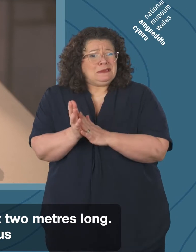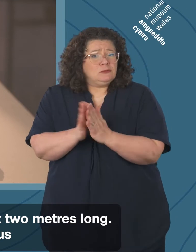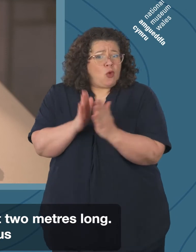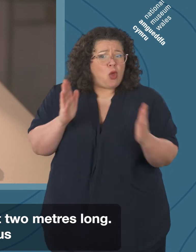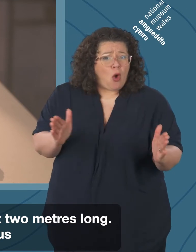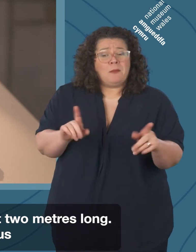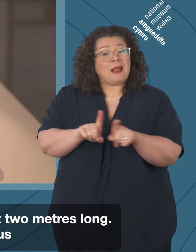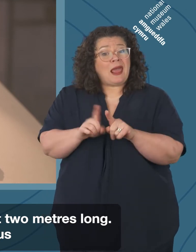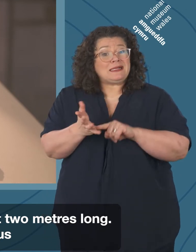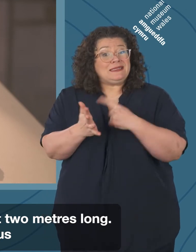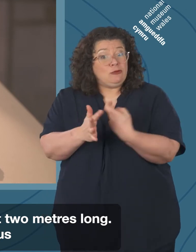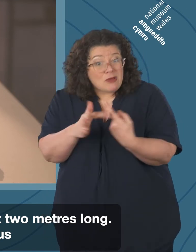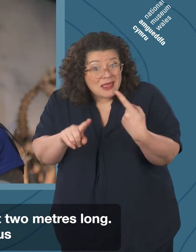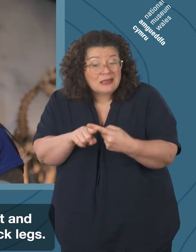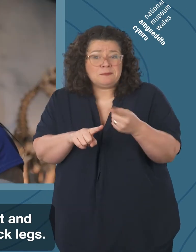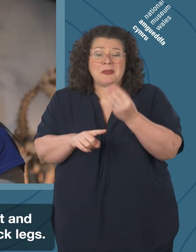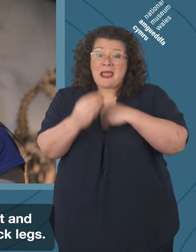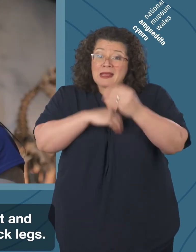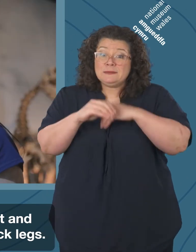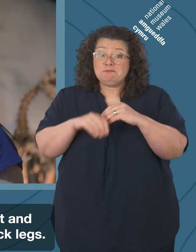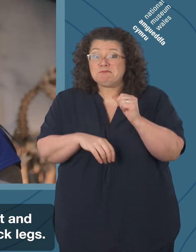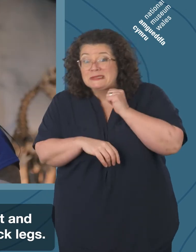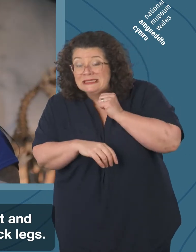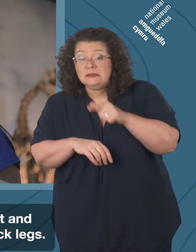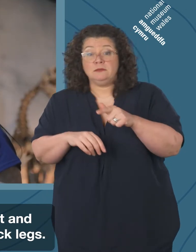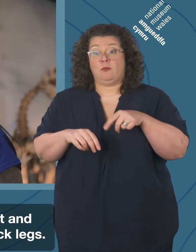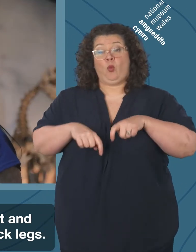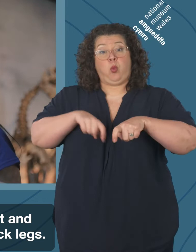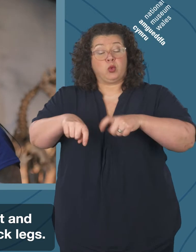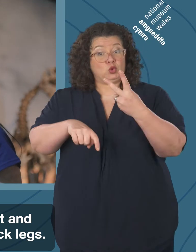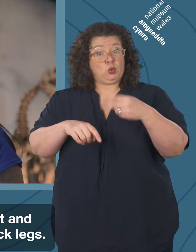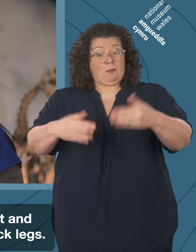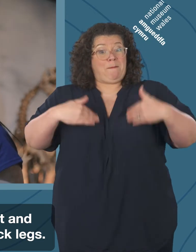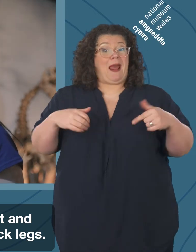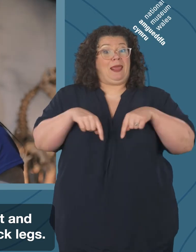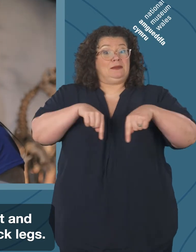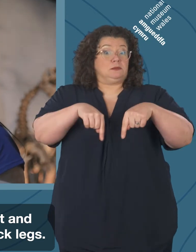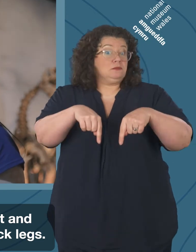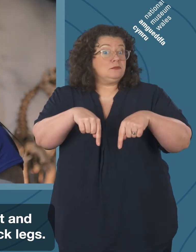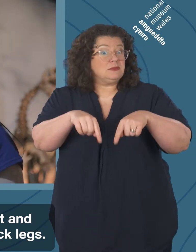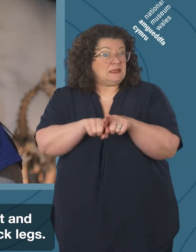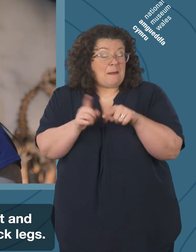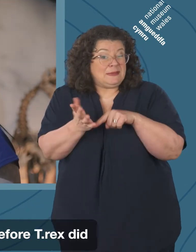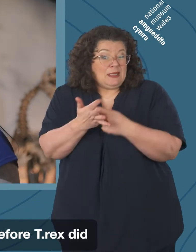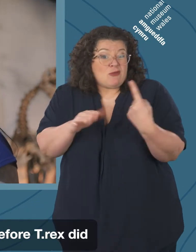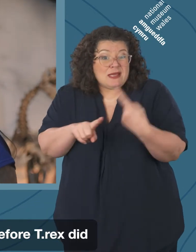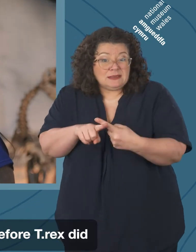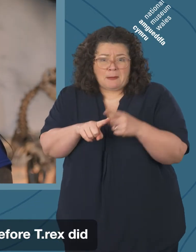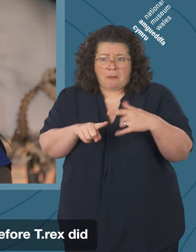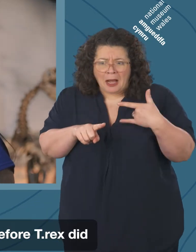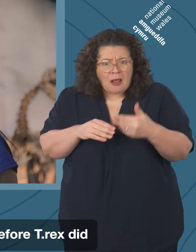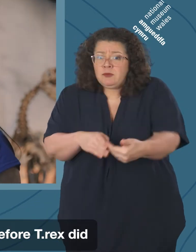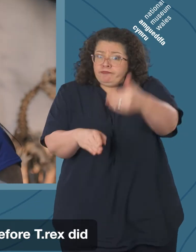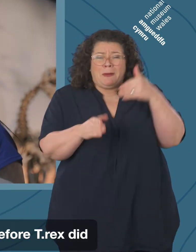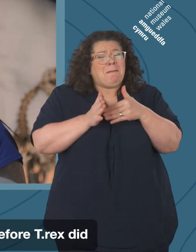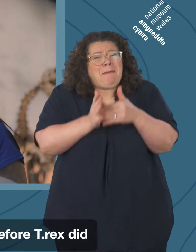long. Like Tyrannosaurus, Dracoraptor ate meat, and it walked on its 2 back legs. But it lived millions